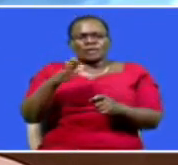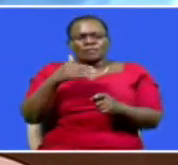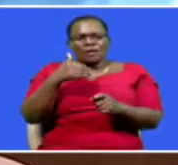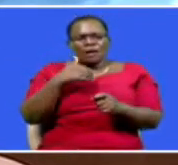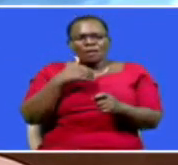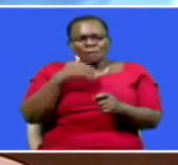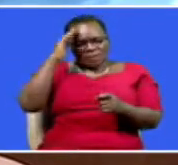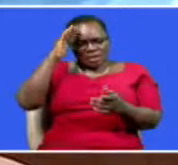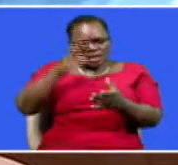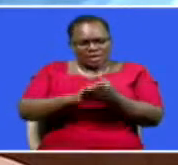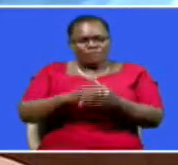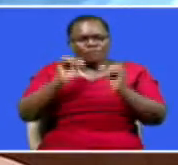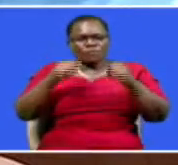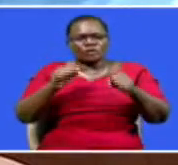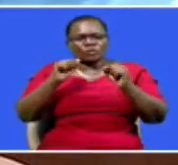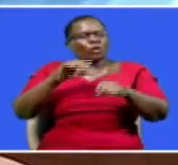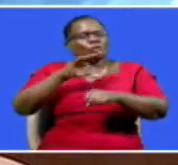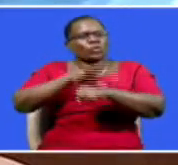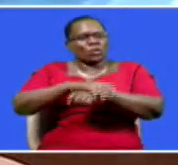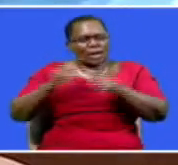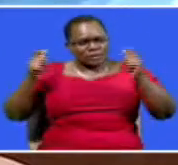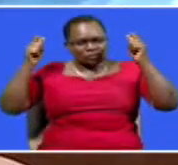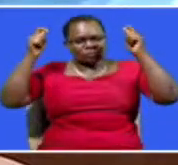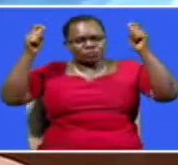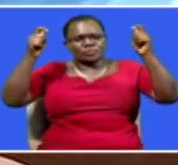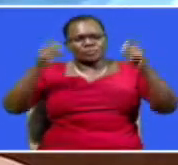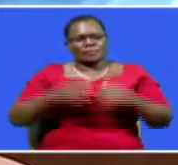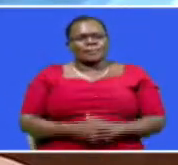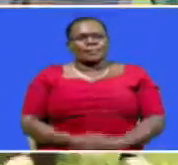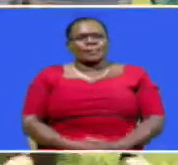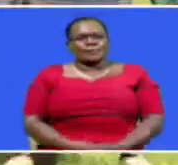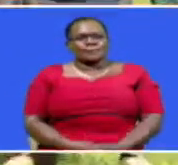takes to go all out and clinch the coveted title.